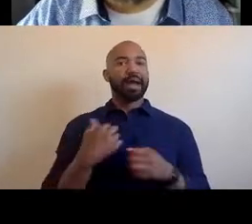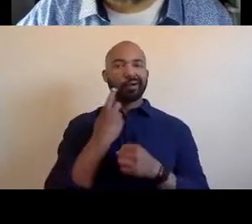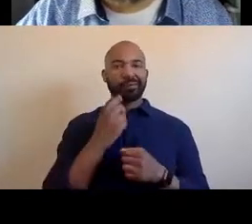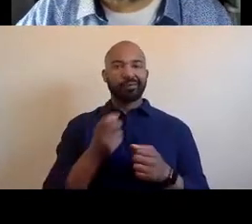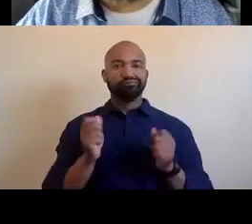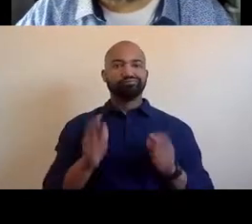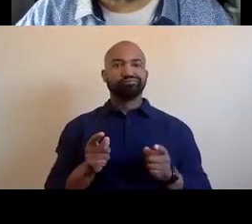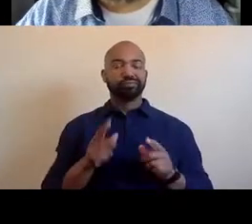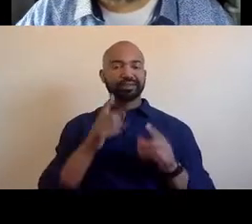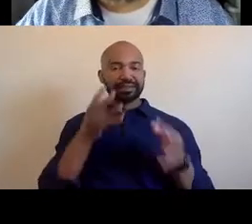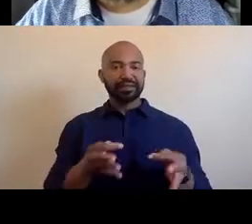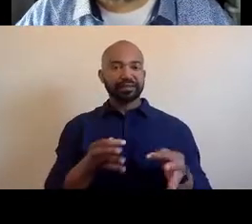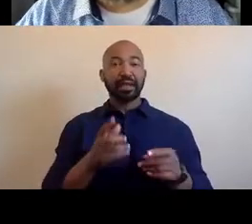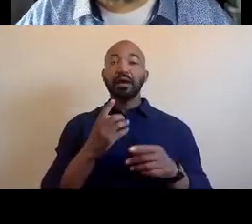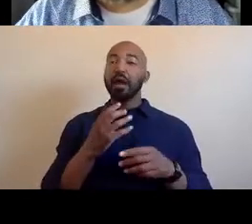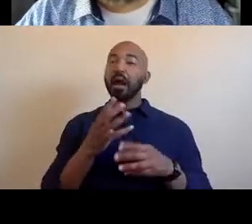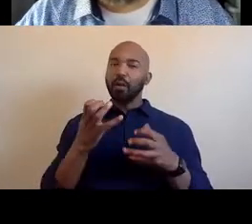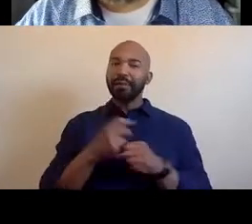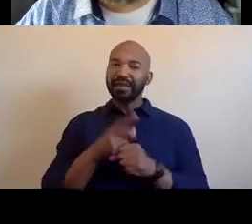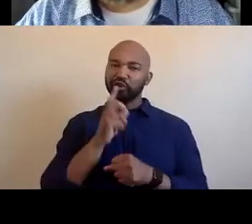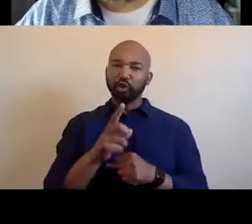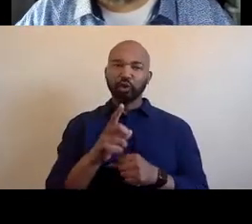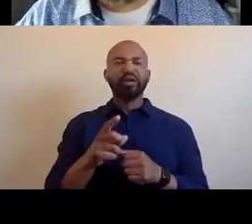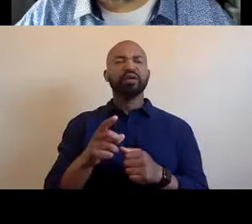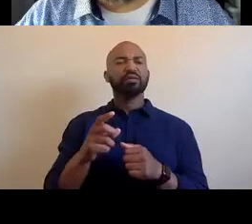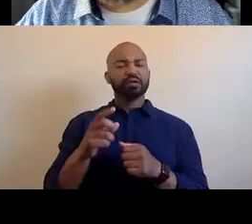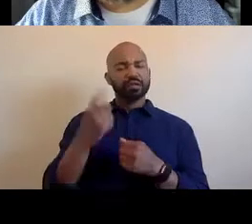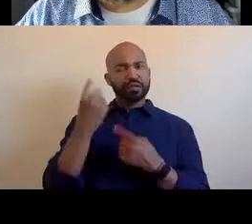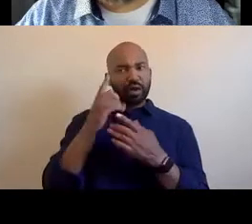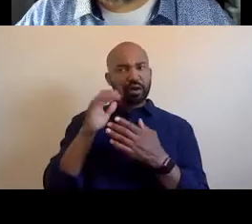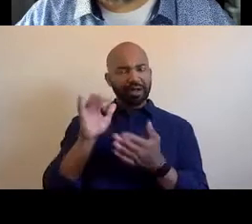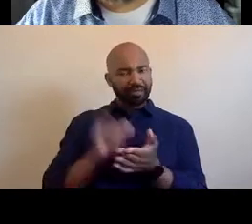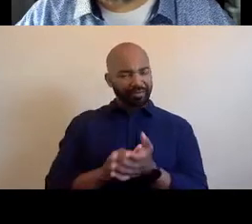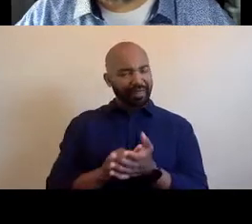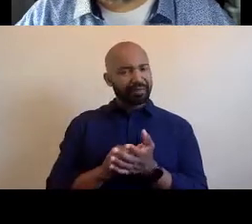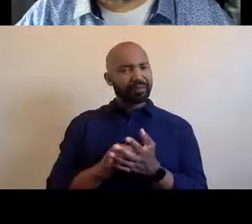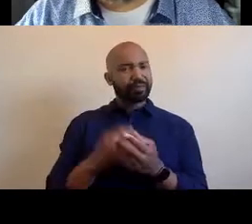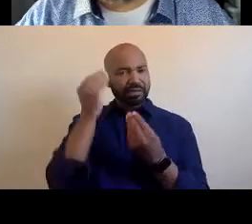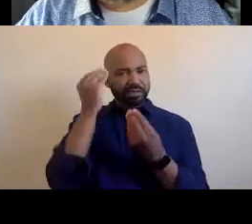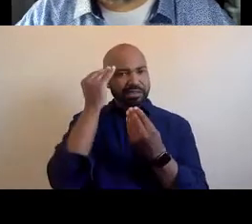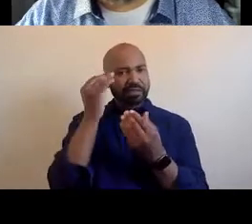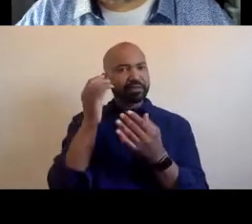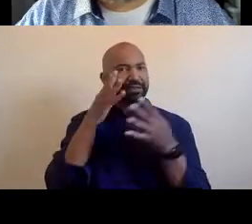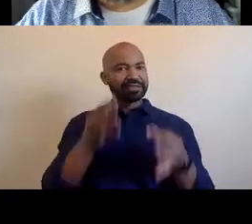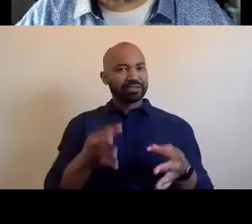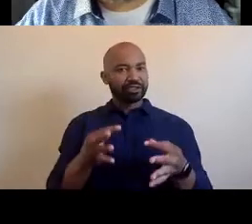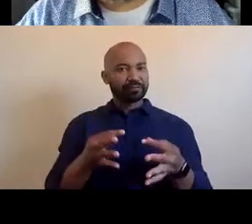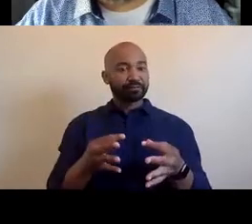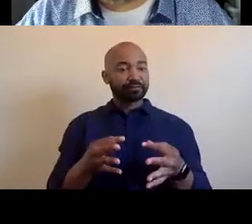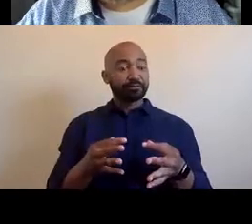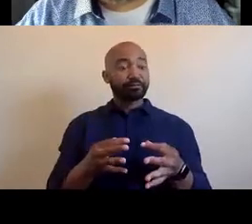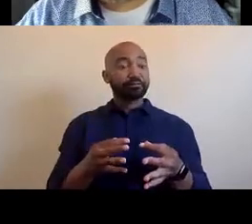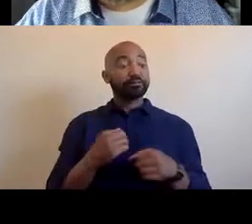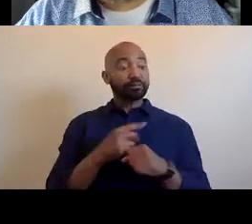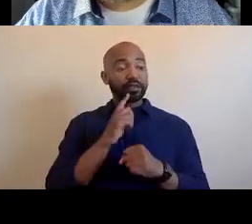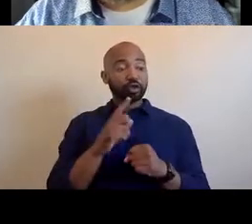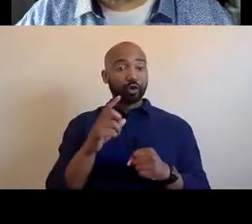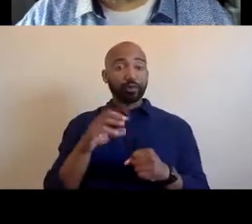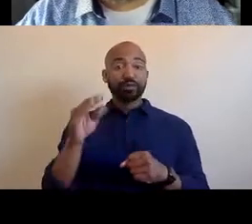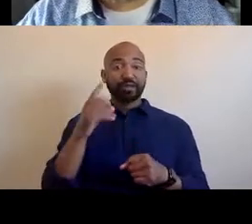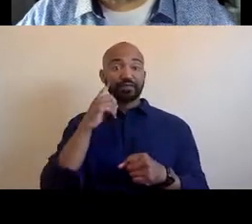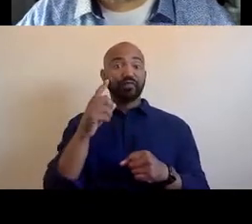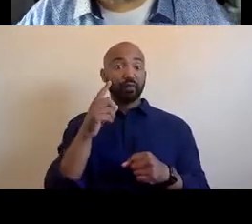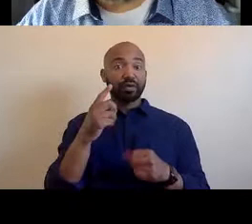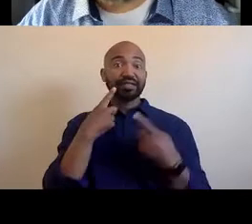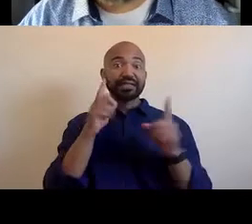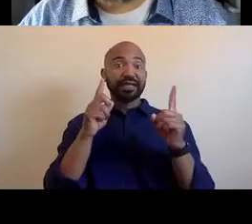want it to be a well thought decision so that success rate goes up. If someone quits tomorrow, I think that's amazing. But I want